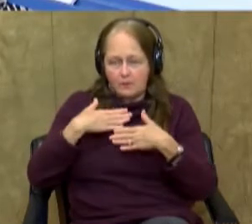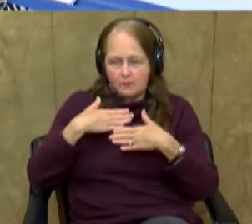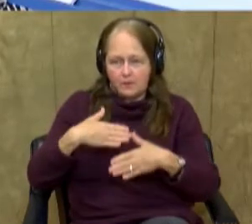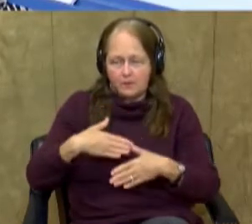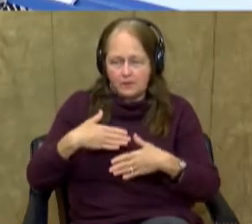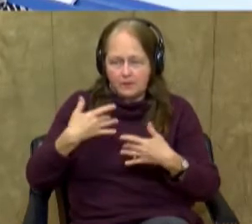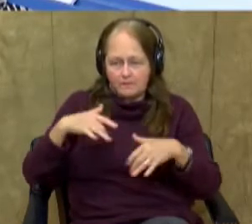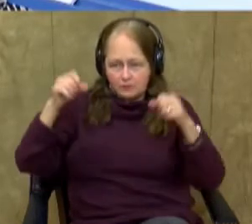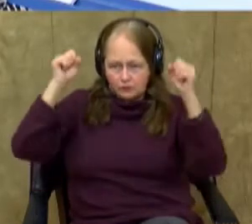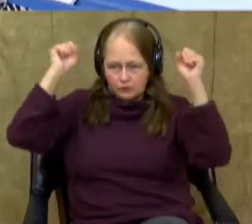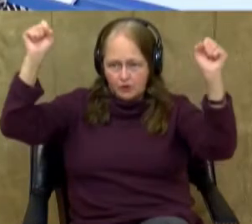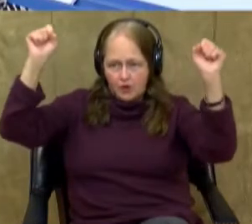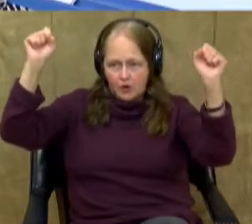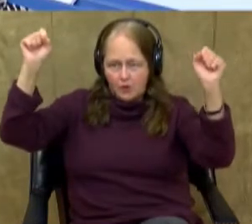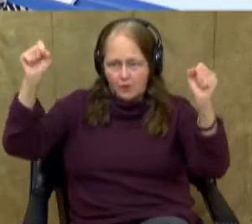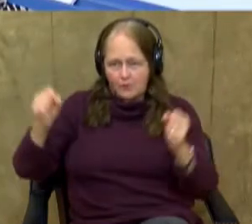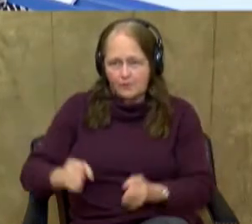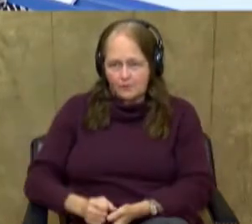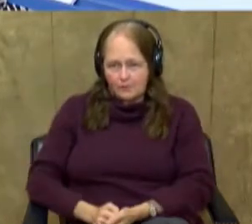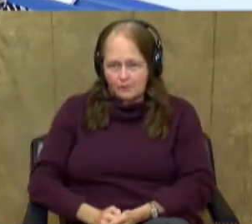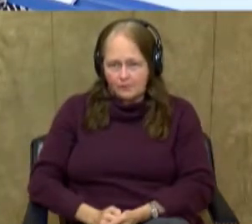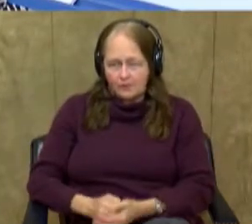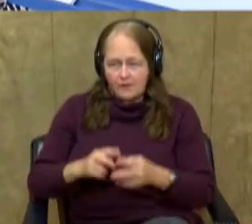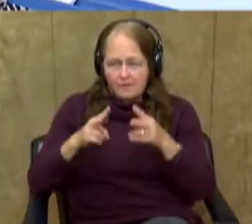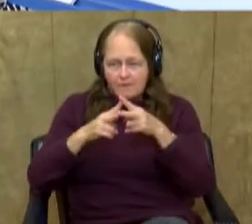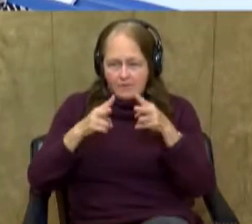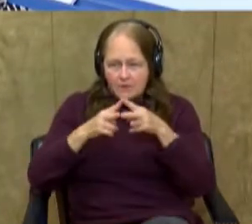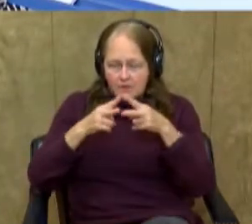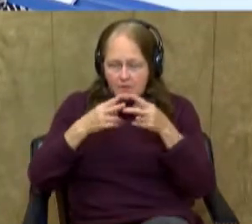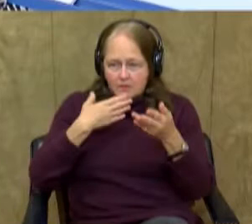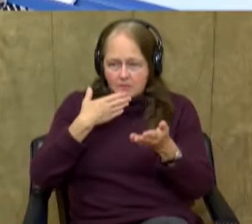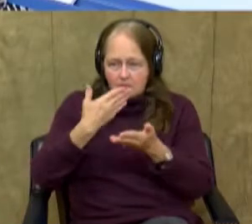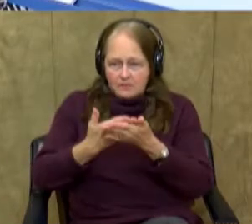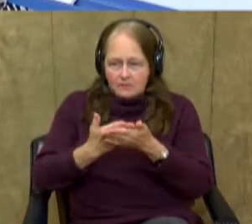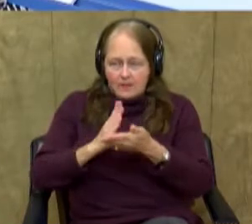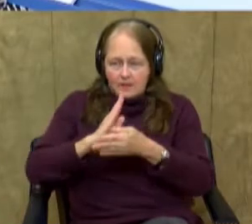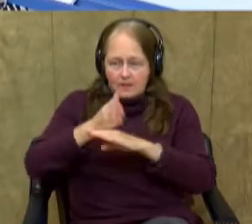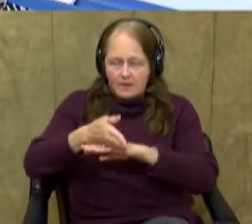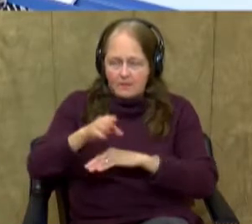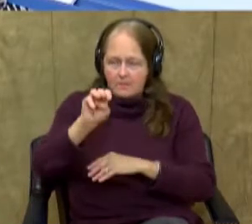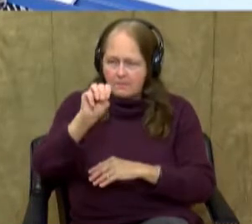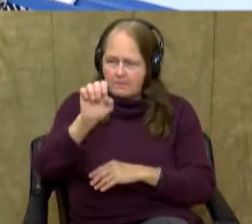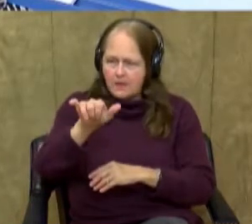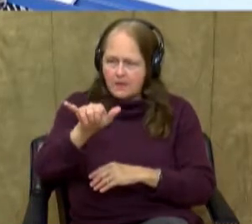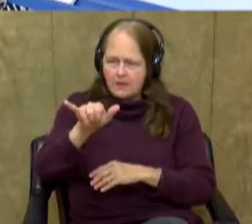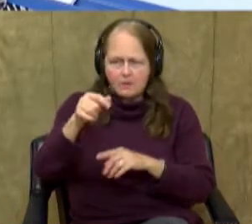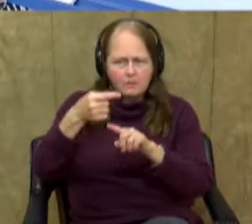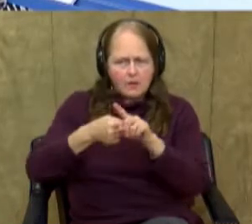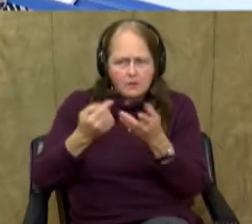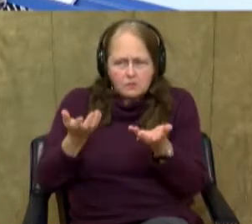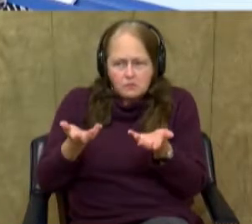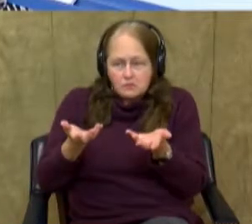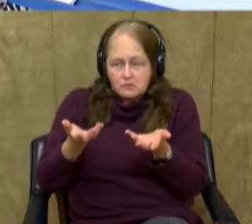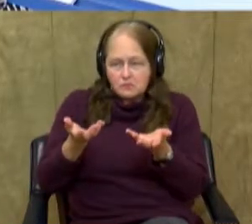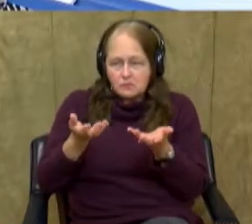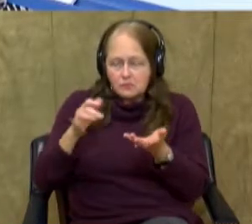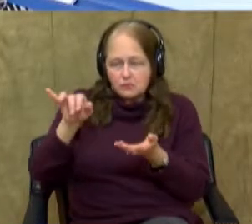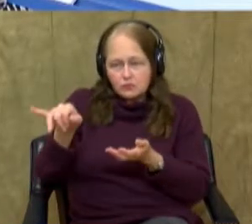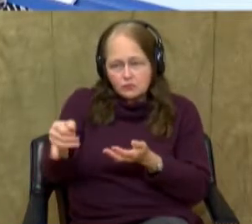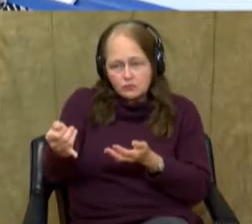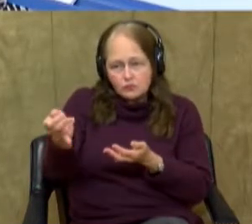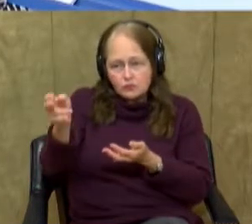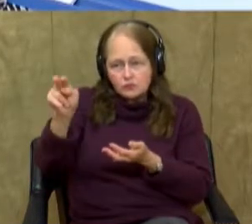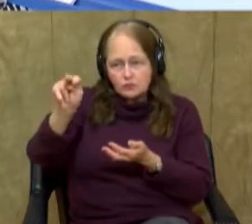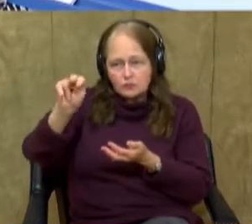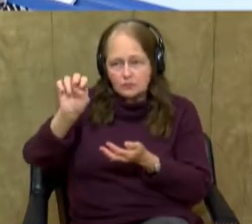a cheer. Very good. So I think after May, what comes after May? What month? June.